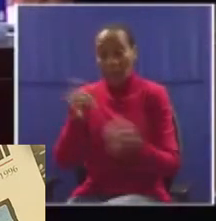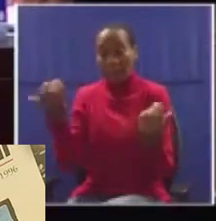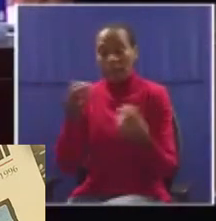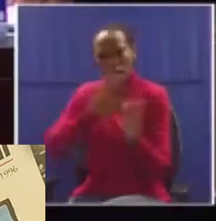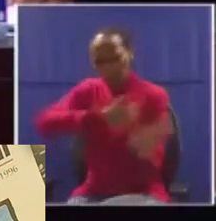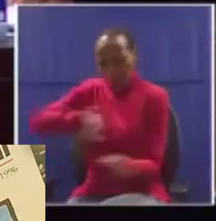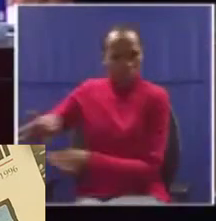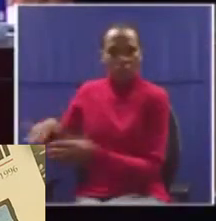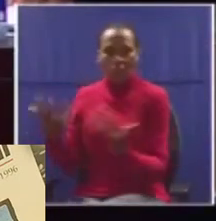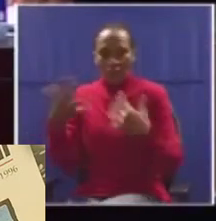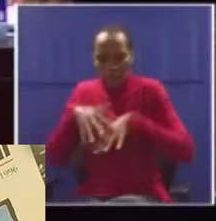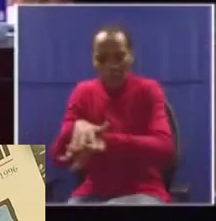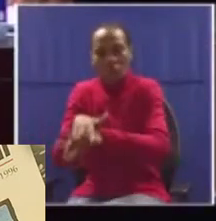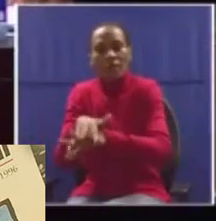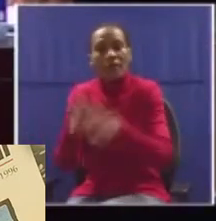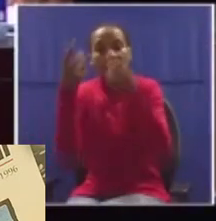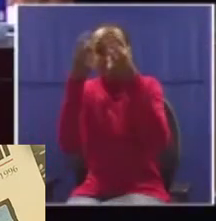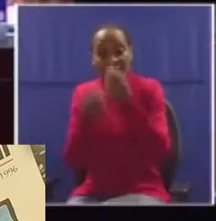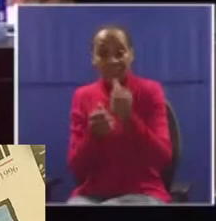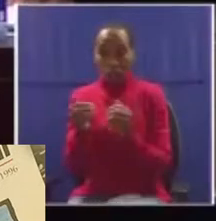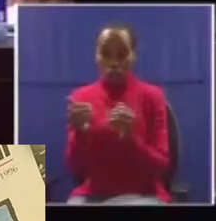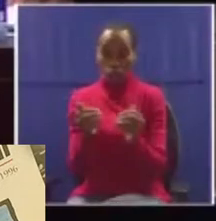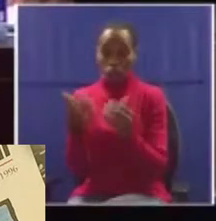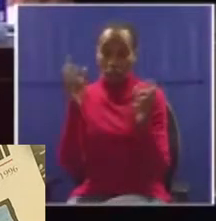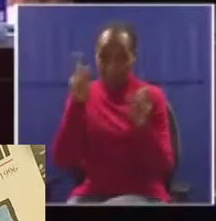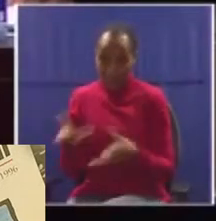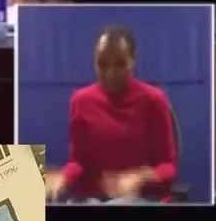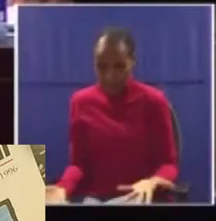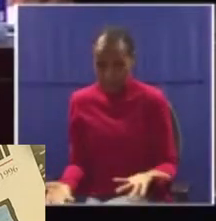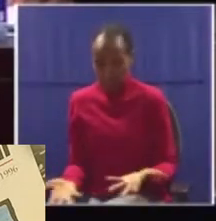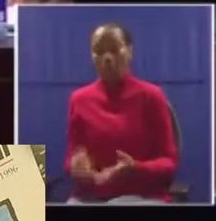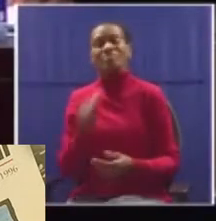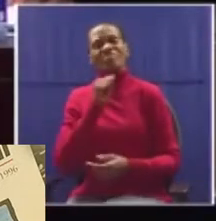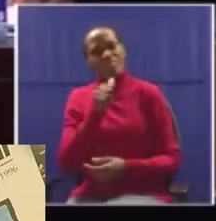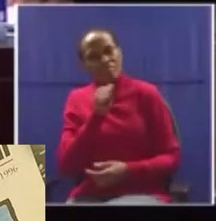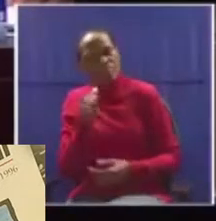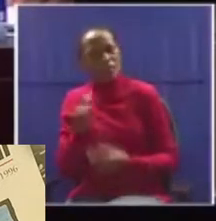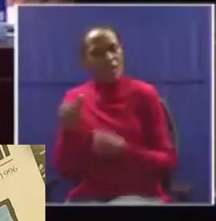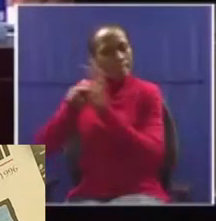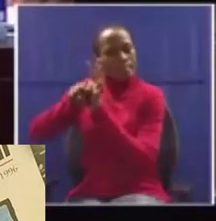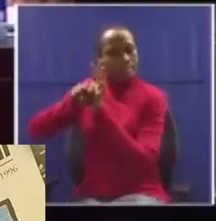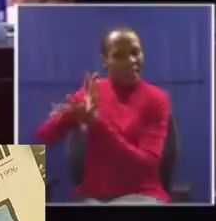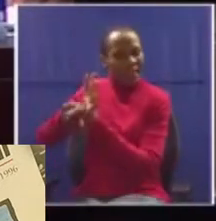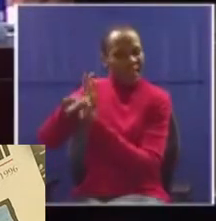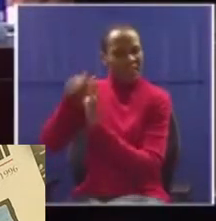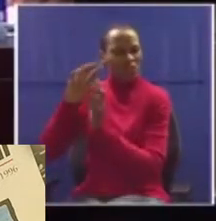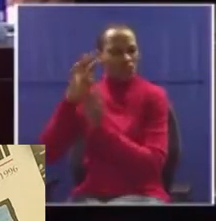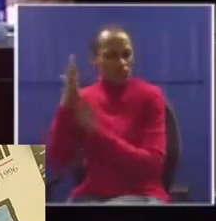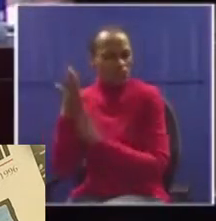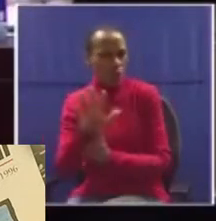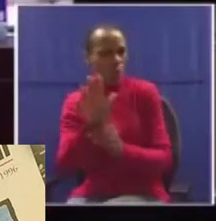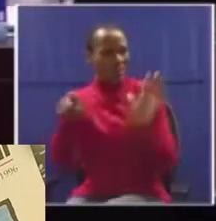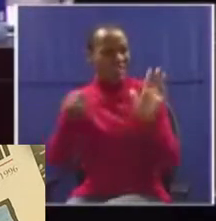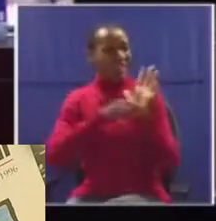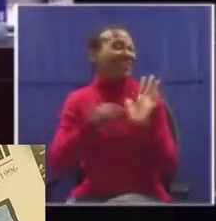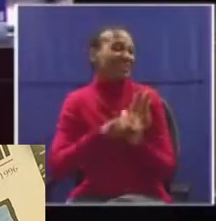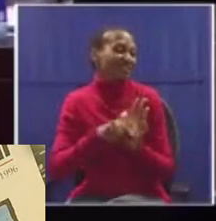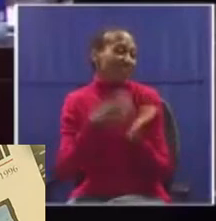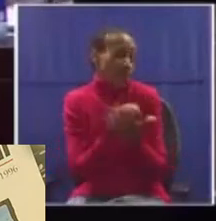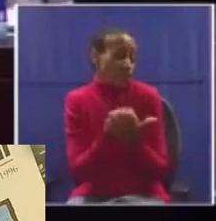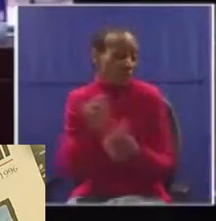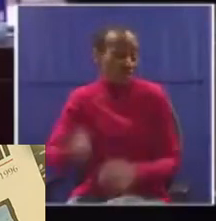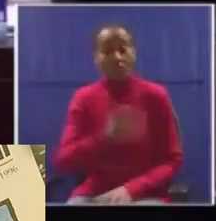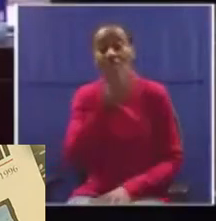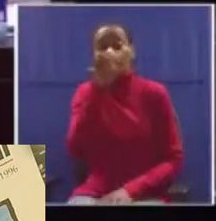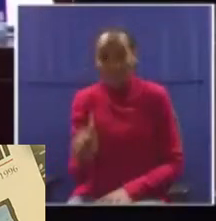targeted Financial sanctions despite the more that despite the market already factoring in the likely Brave listing before